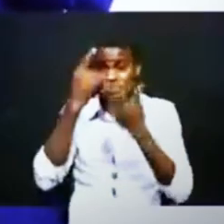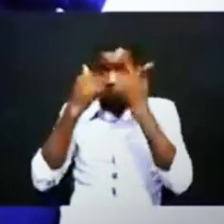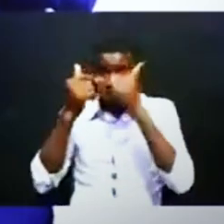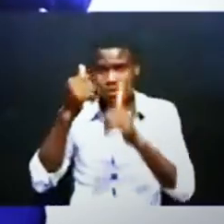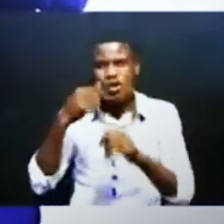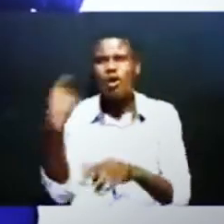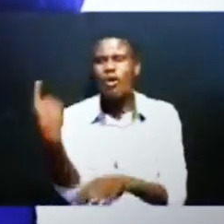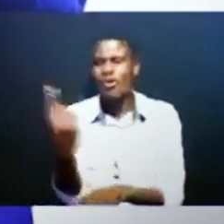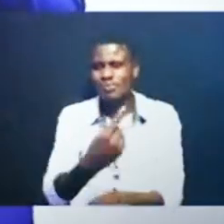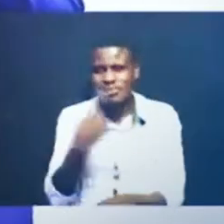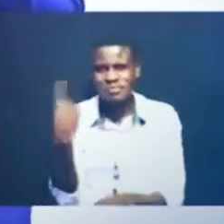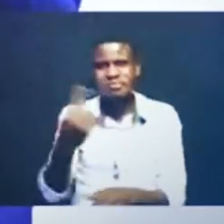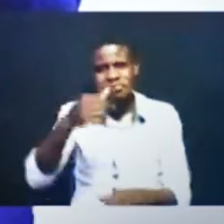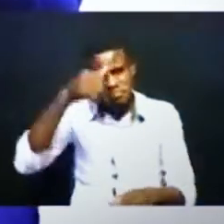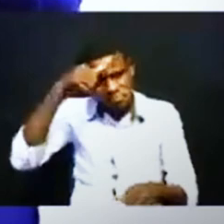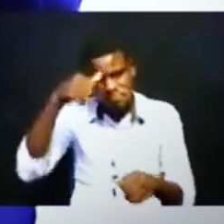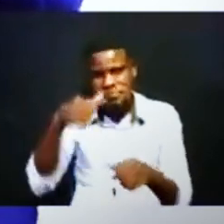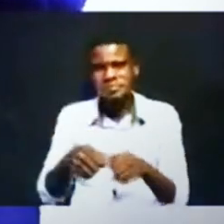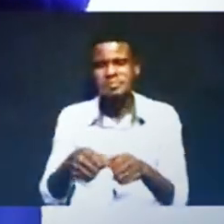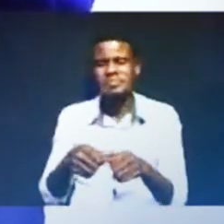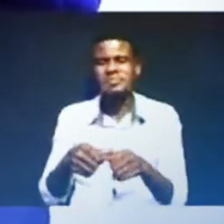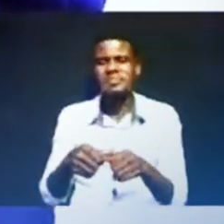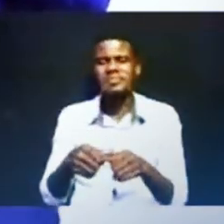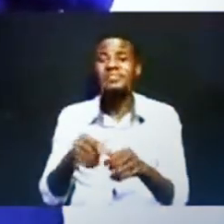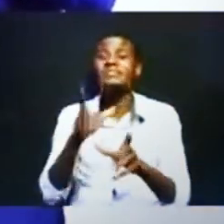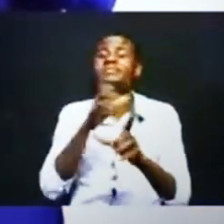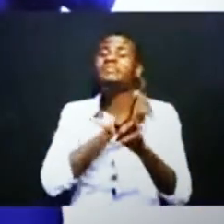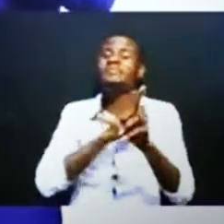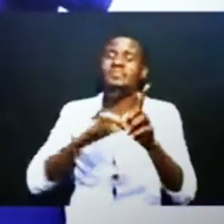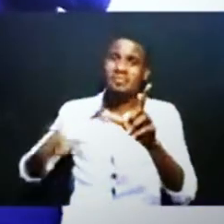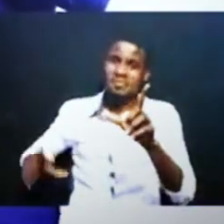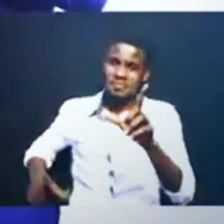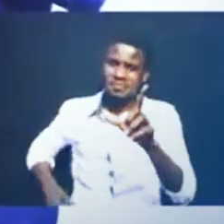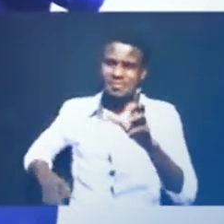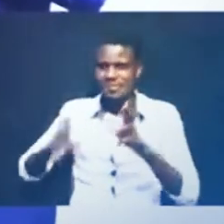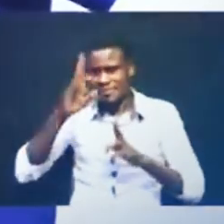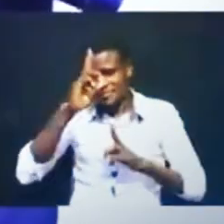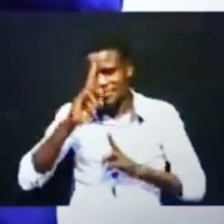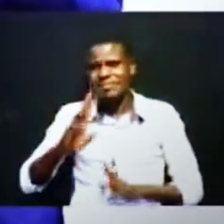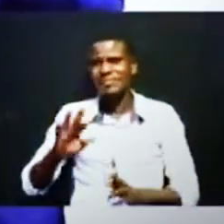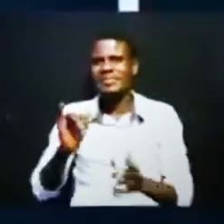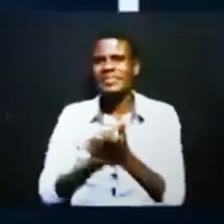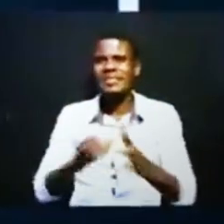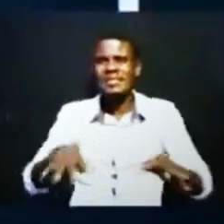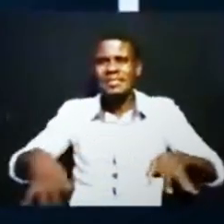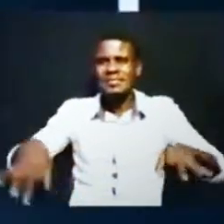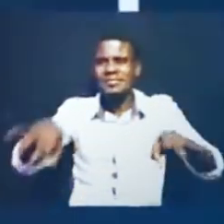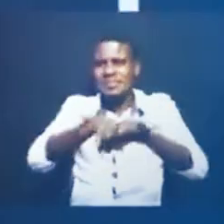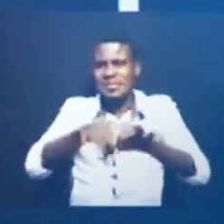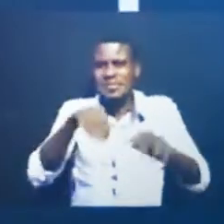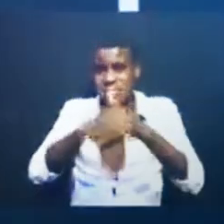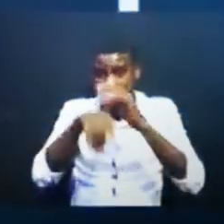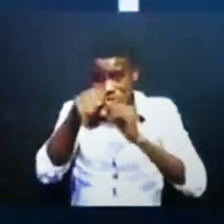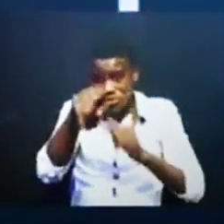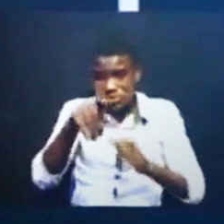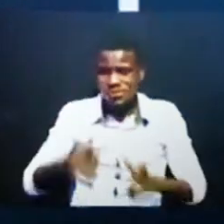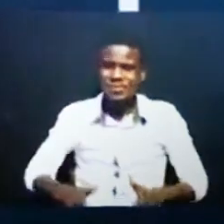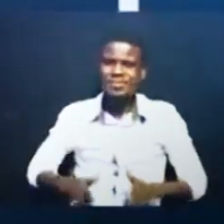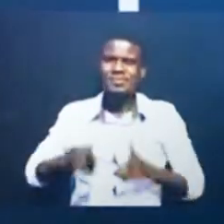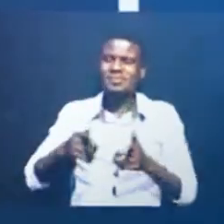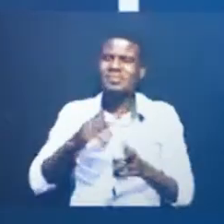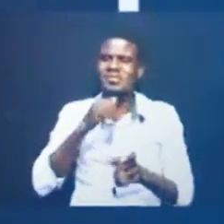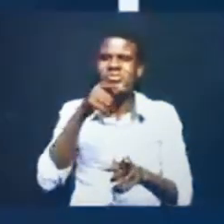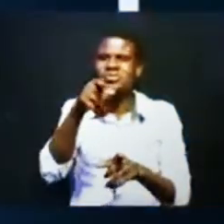always remember, it is the Lord's honor that is at stake in your life,